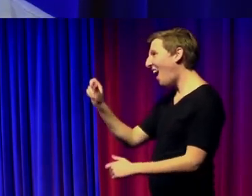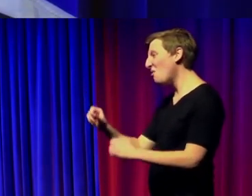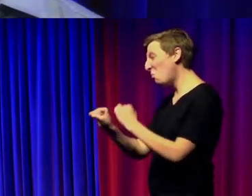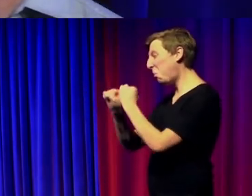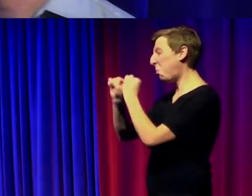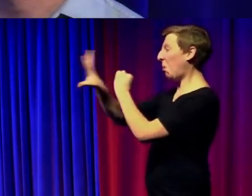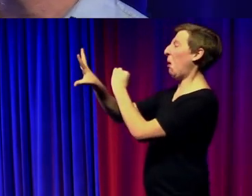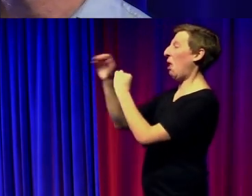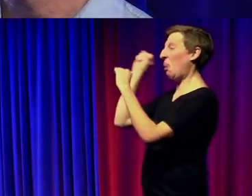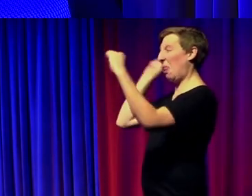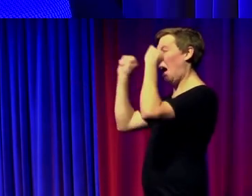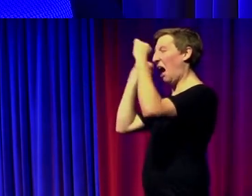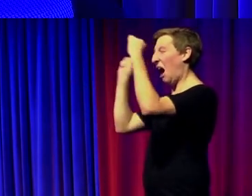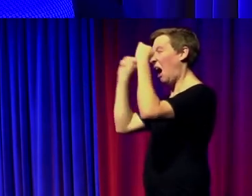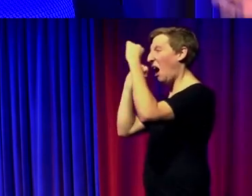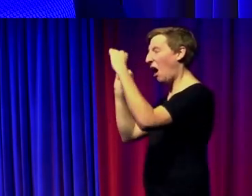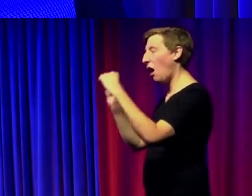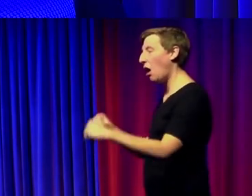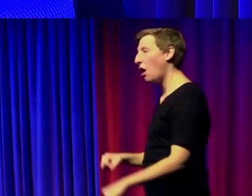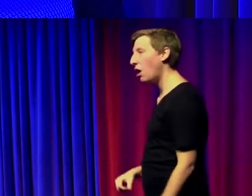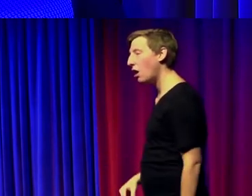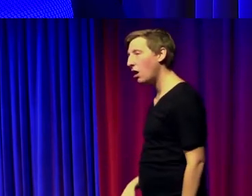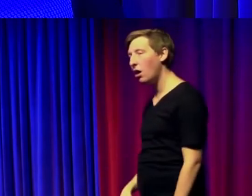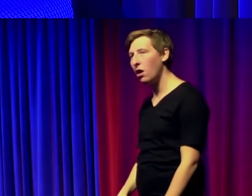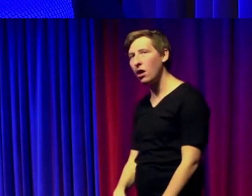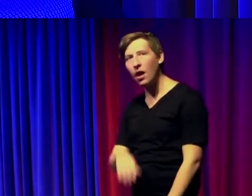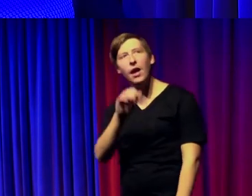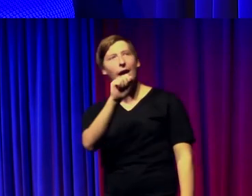That's what we want in the cum slot.